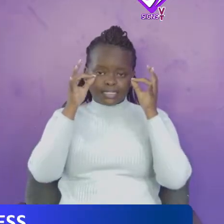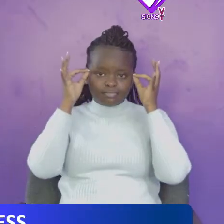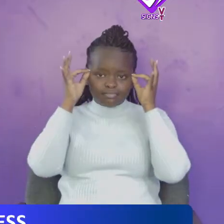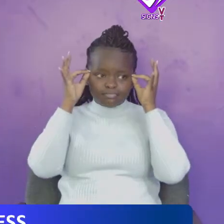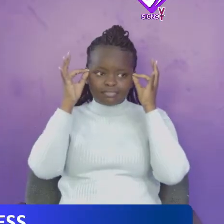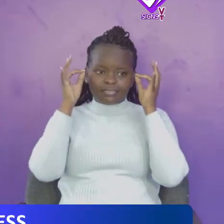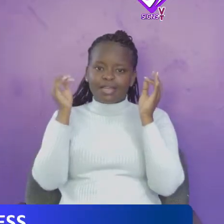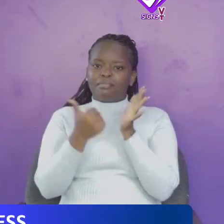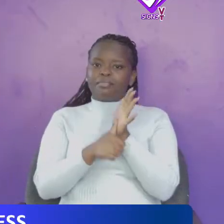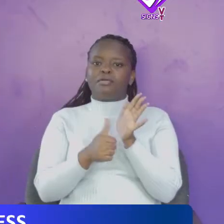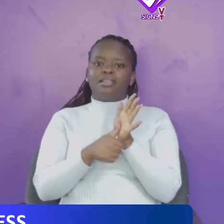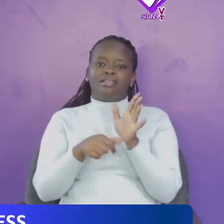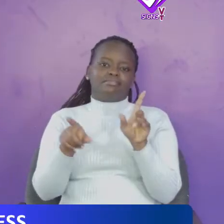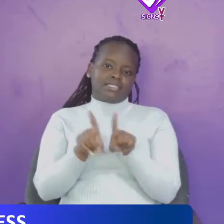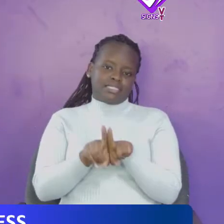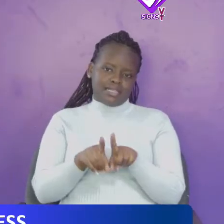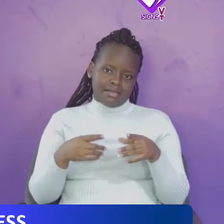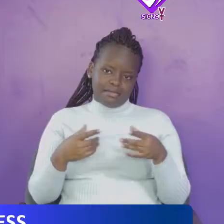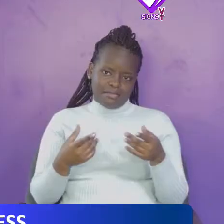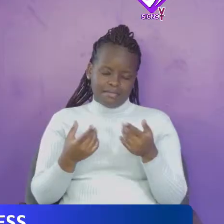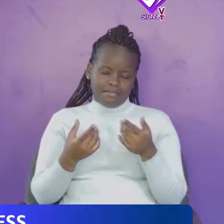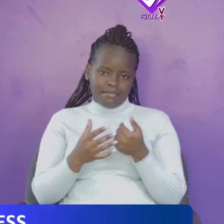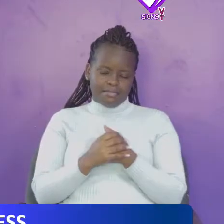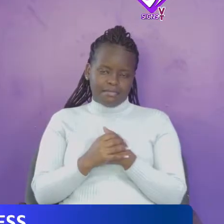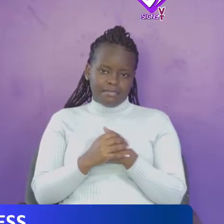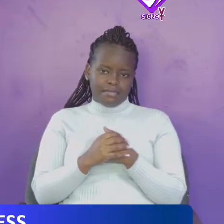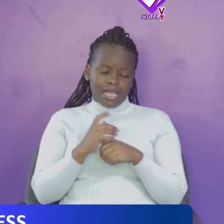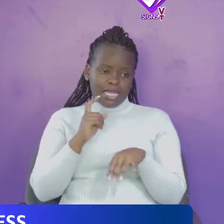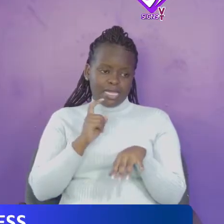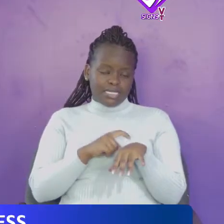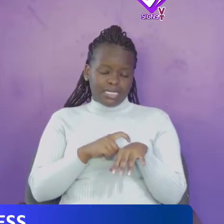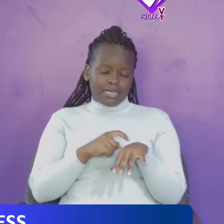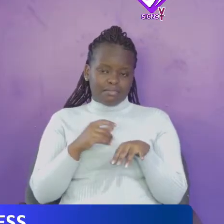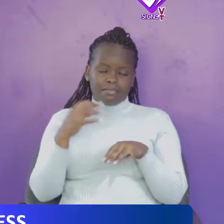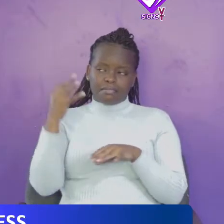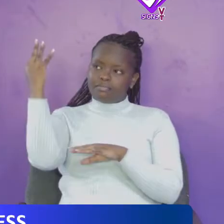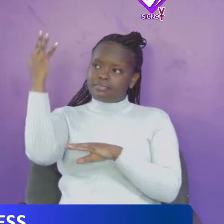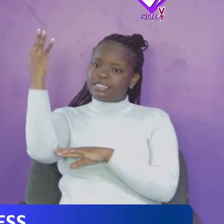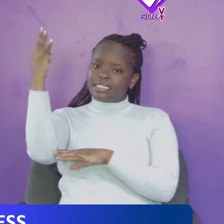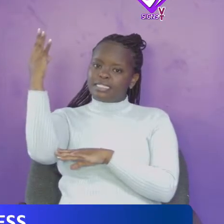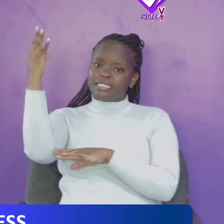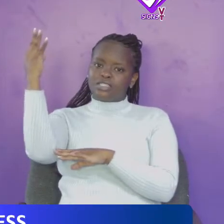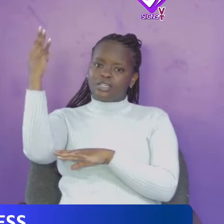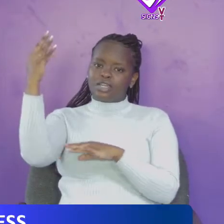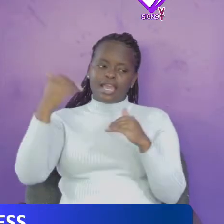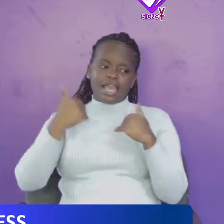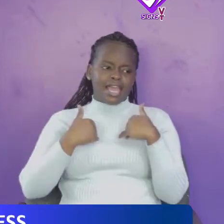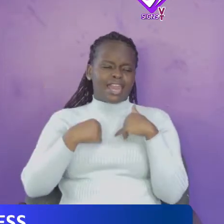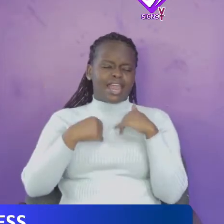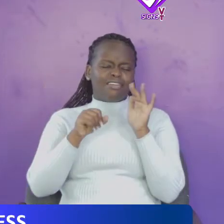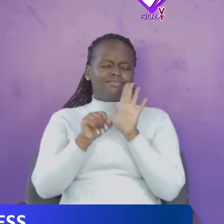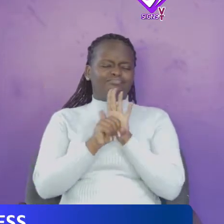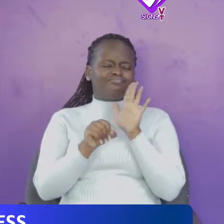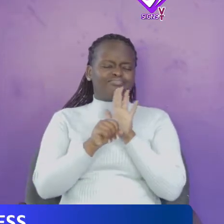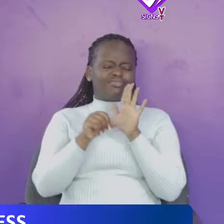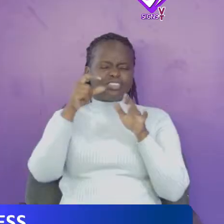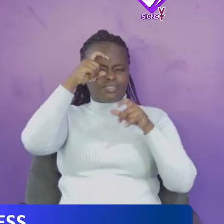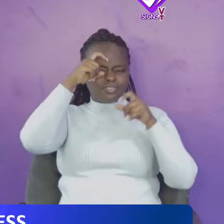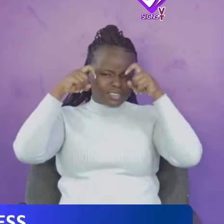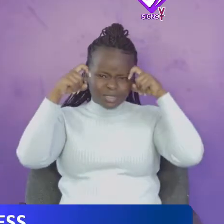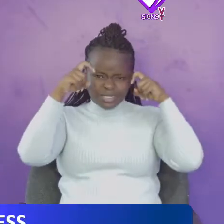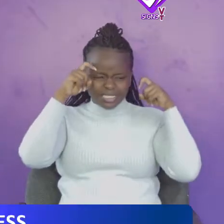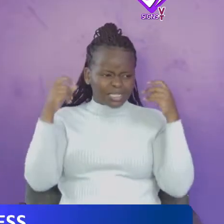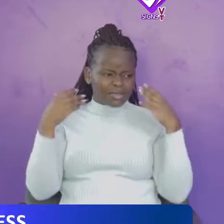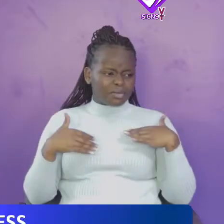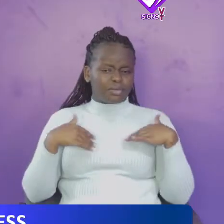issue. And even when doing presentations and you're having excessive sweating on the face, people translate